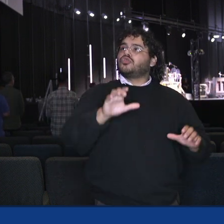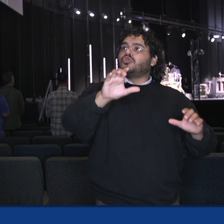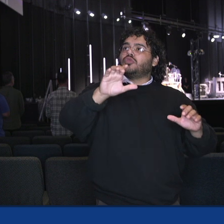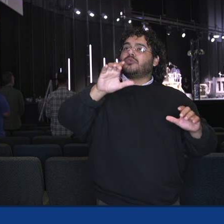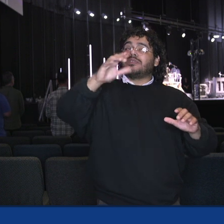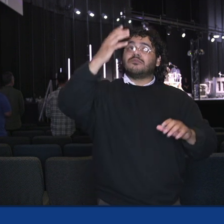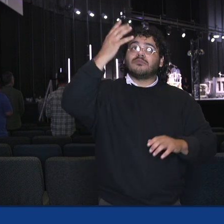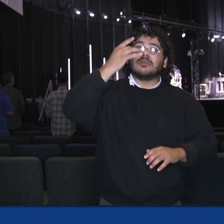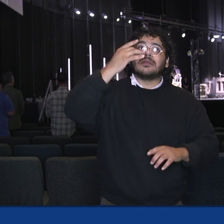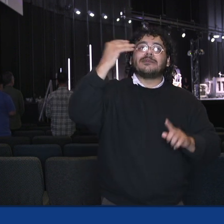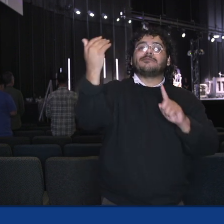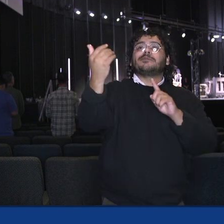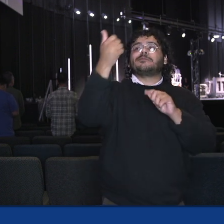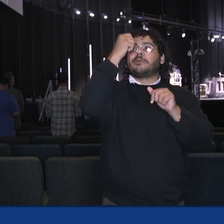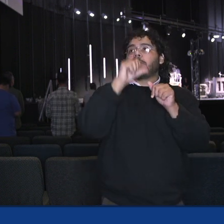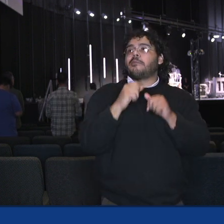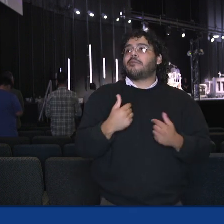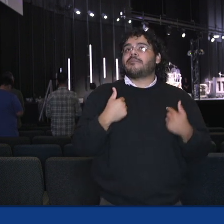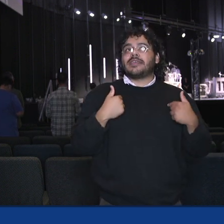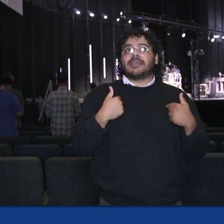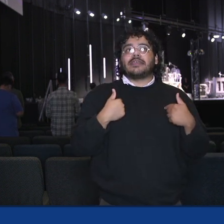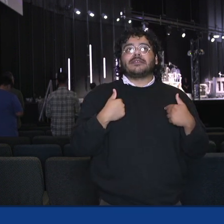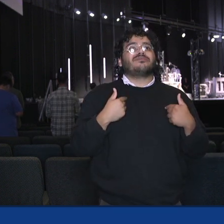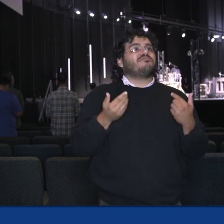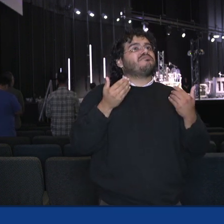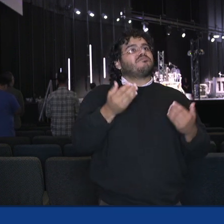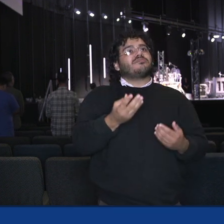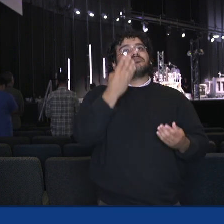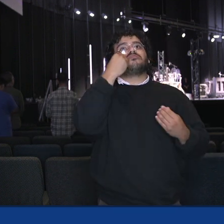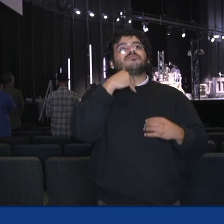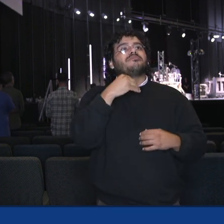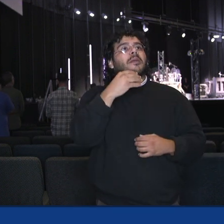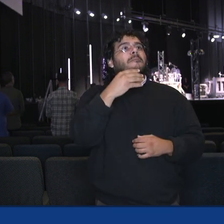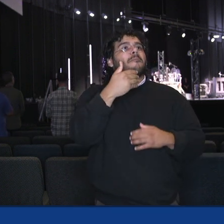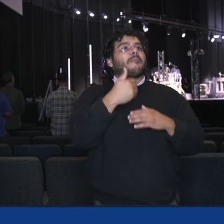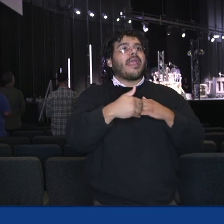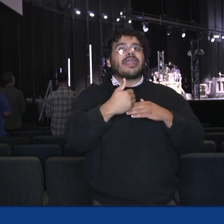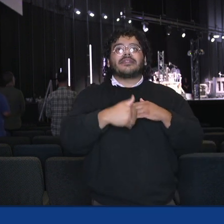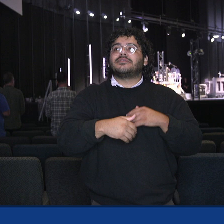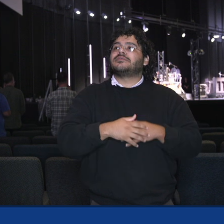in remembrance of me." Feel free to take the bread.